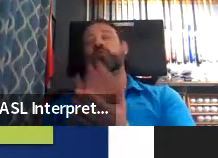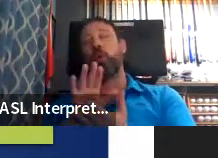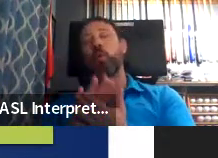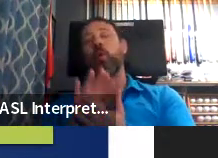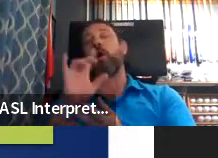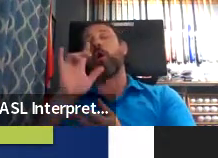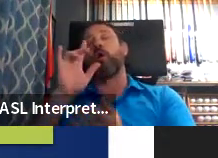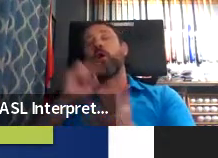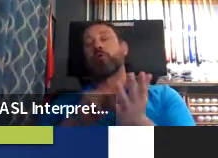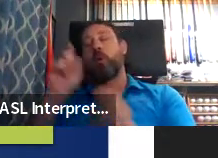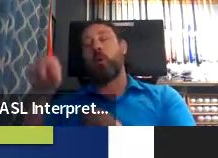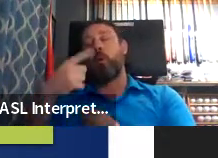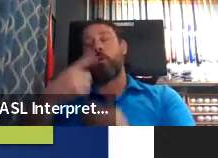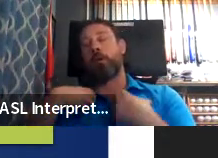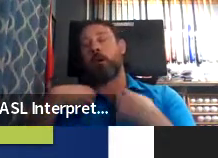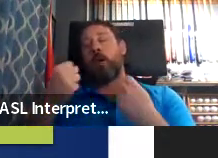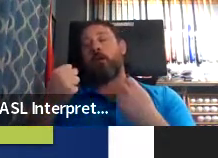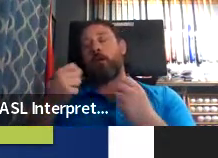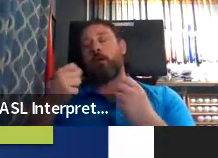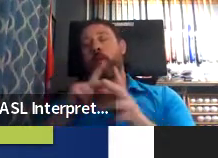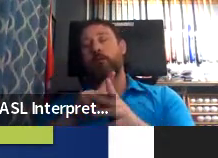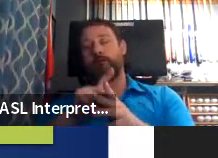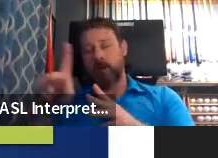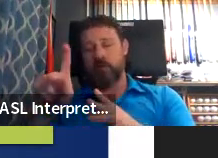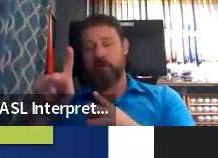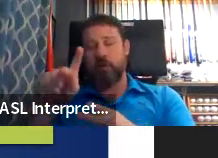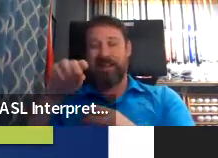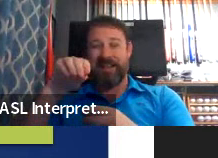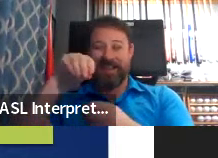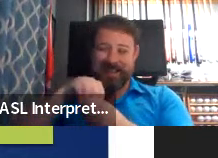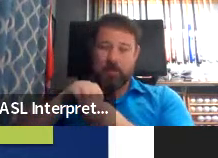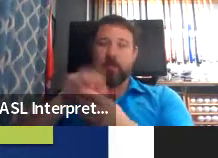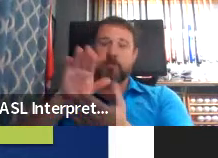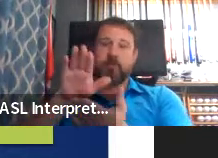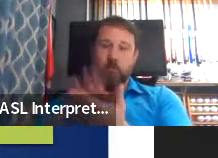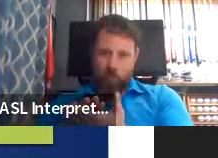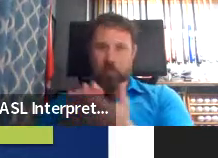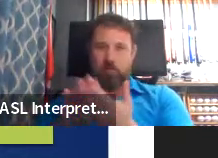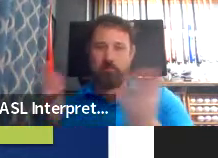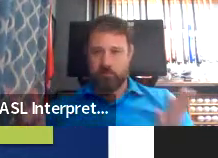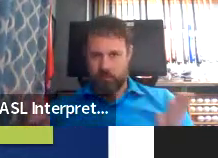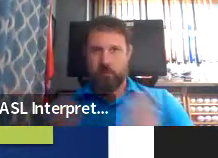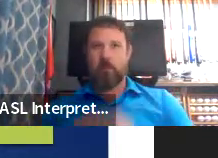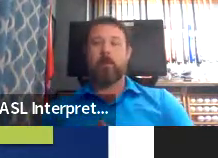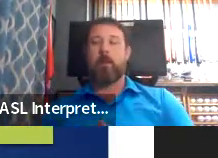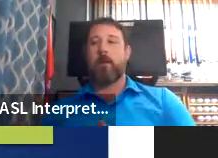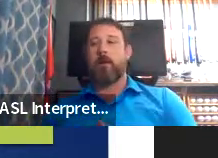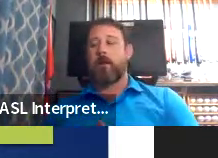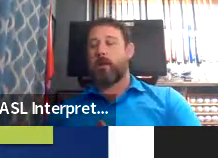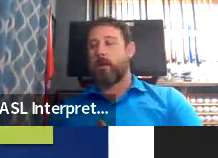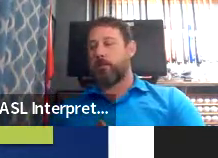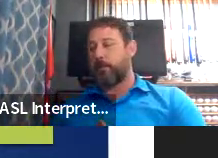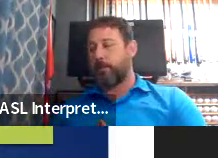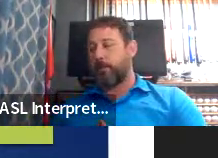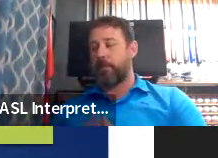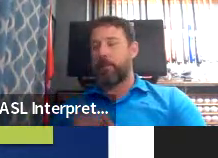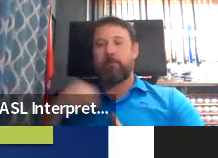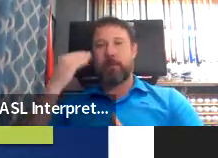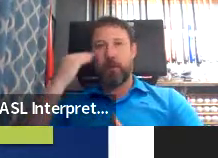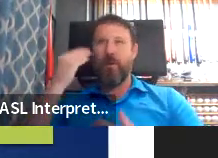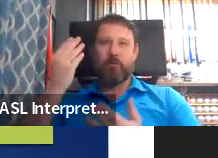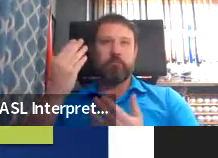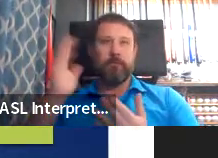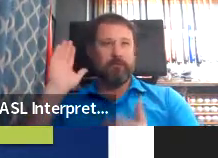health professional in the schools. You may be, I'm sure, I don't even say you may be, I know that you're familiar